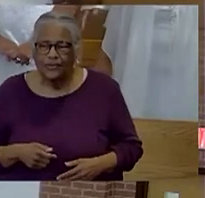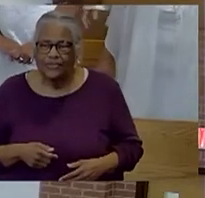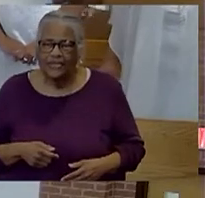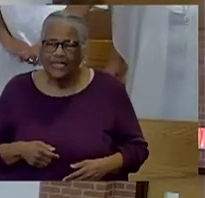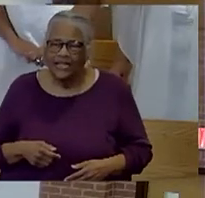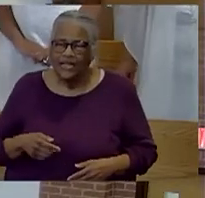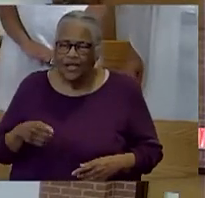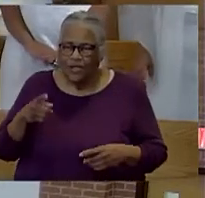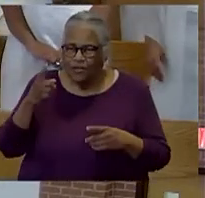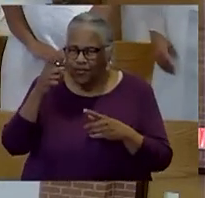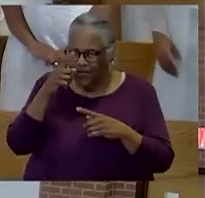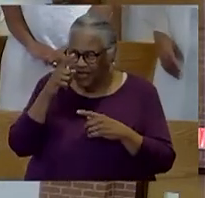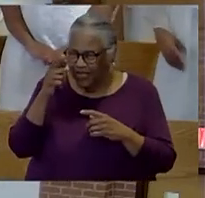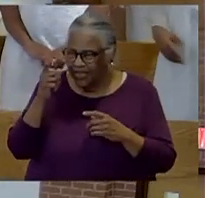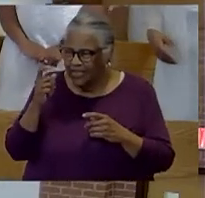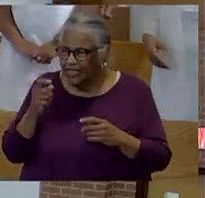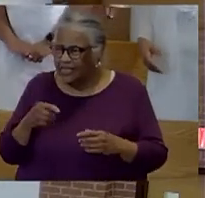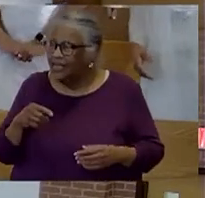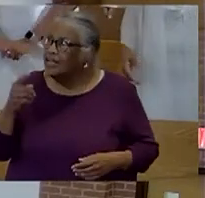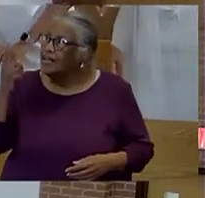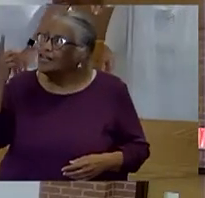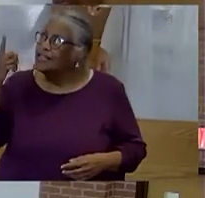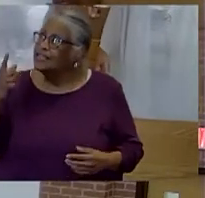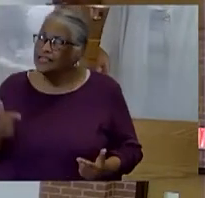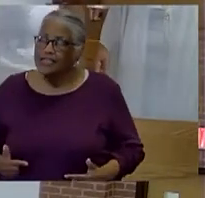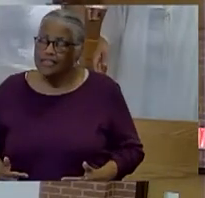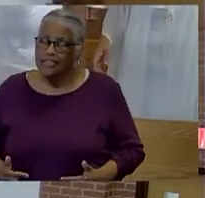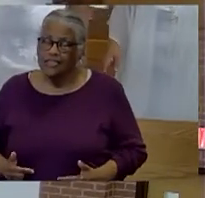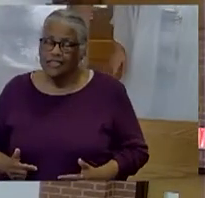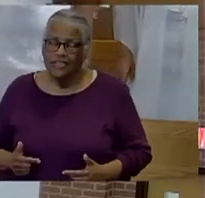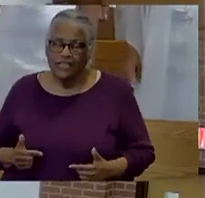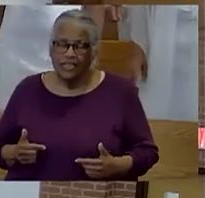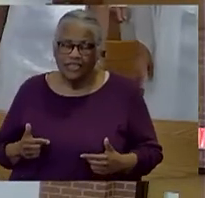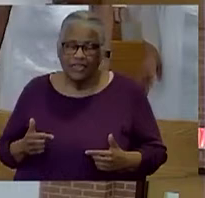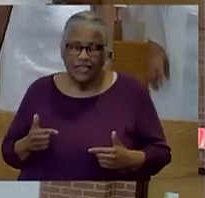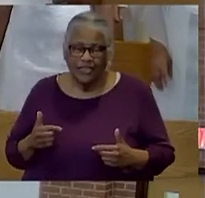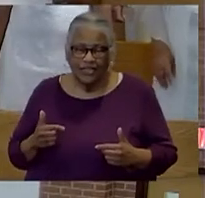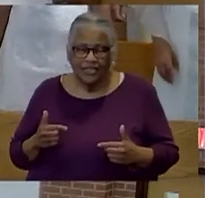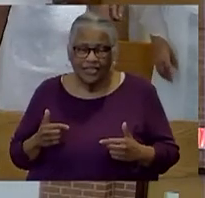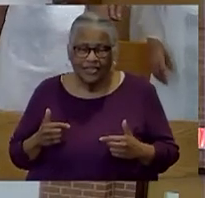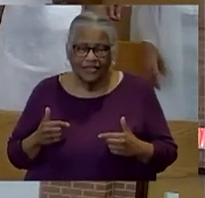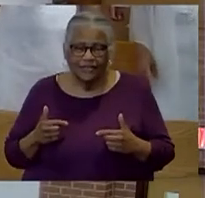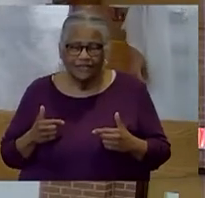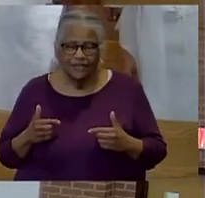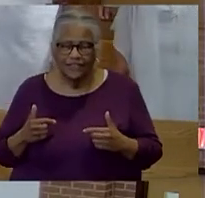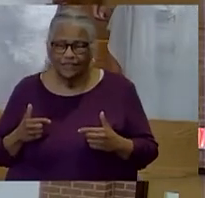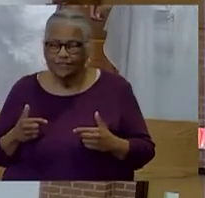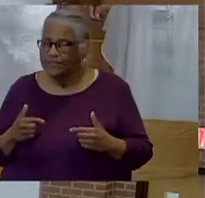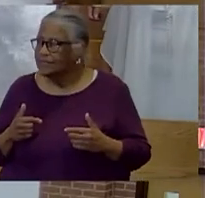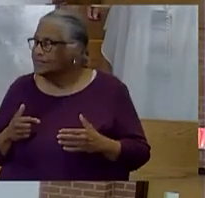Yes, yes, yes. Because he lived.